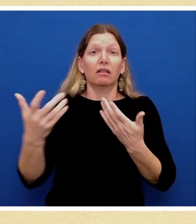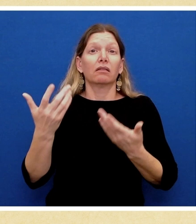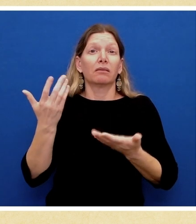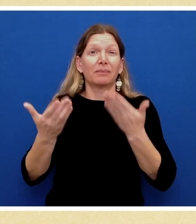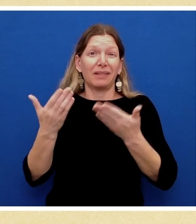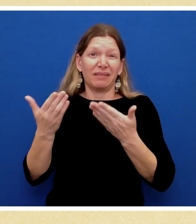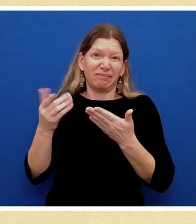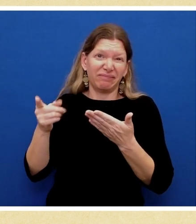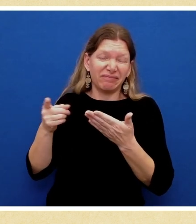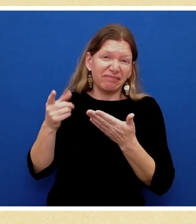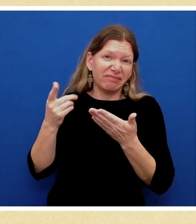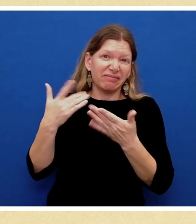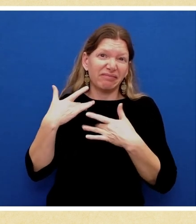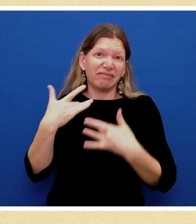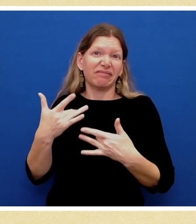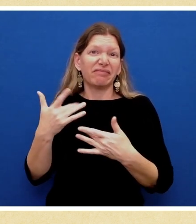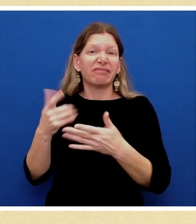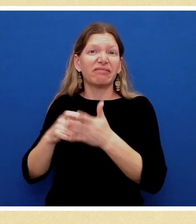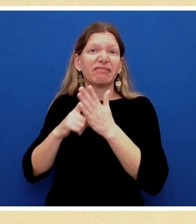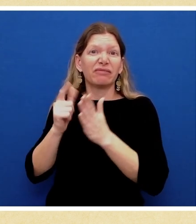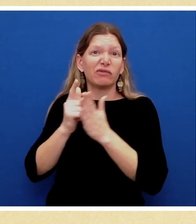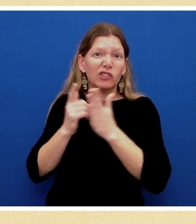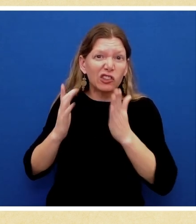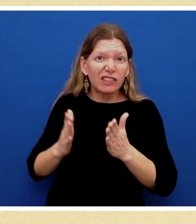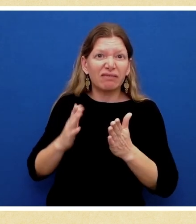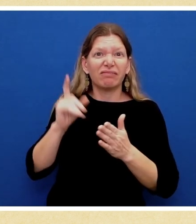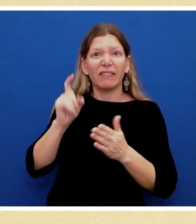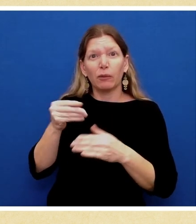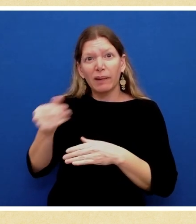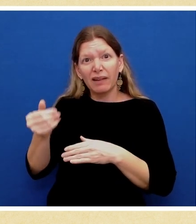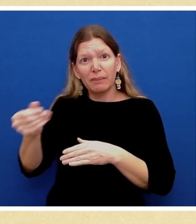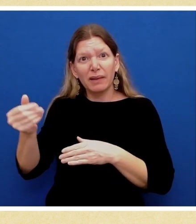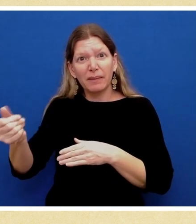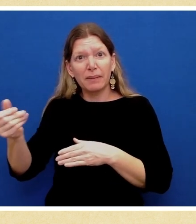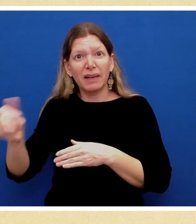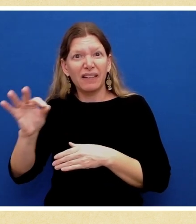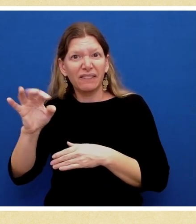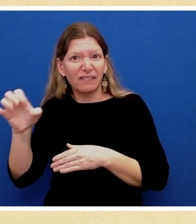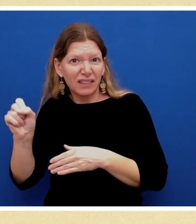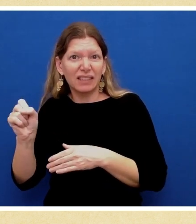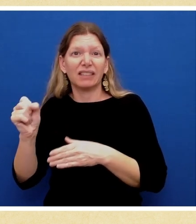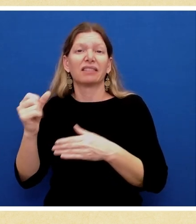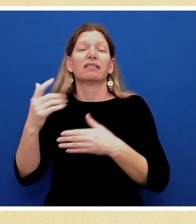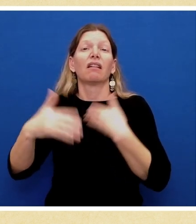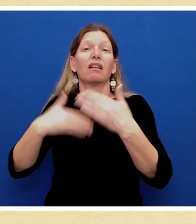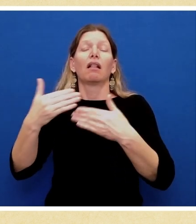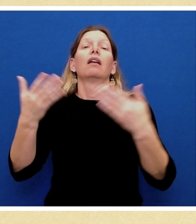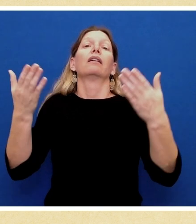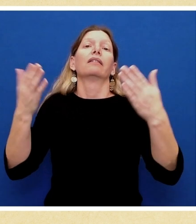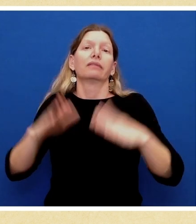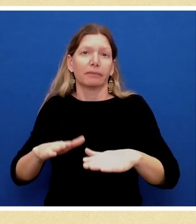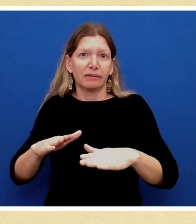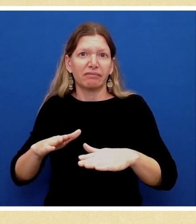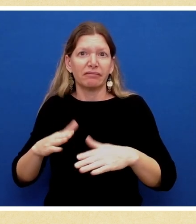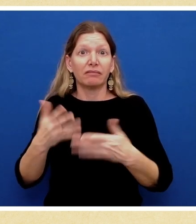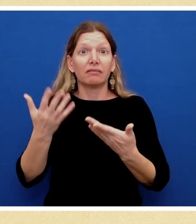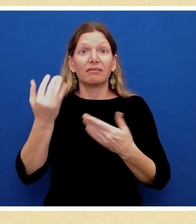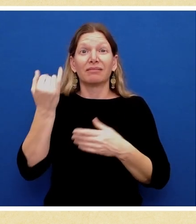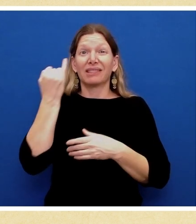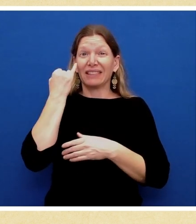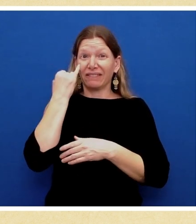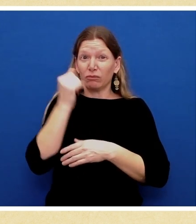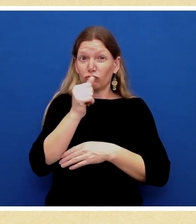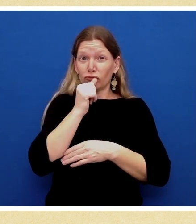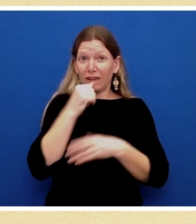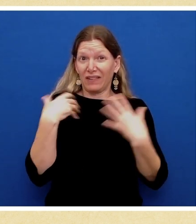time, and generally requires an attorney who will ask you to pay their fee as you go and prior to any settlement. Also,